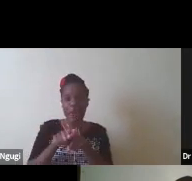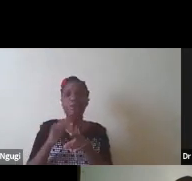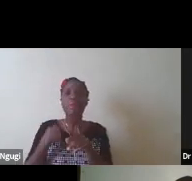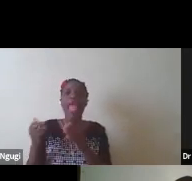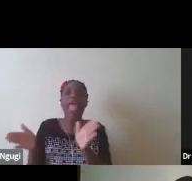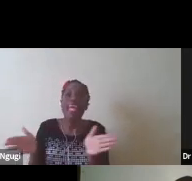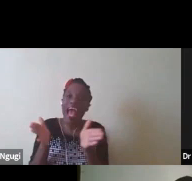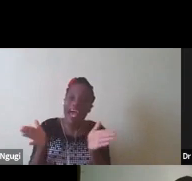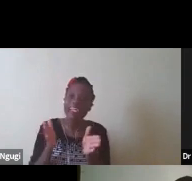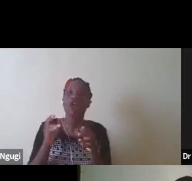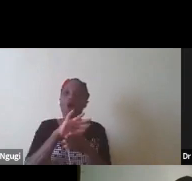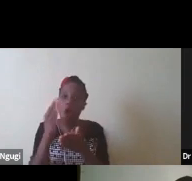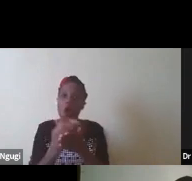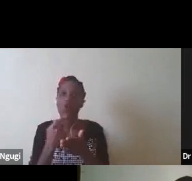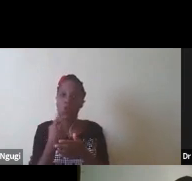signed in and listening to this